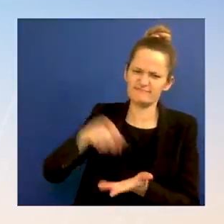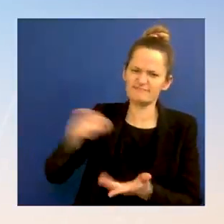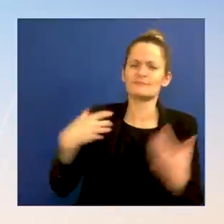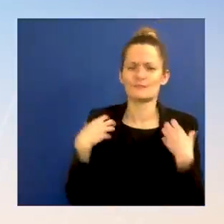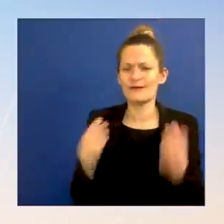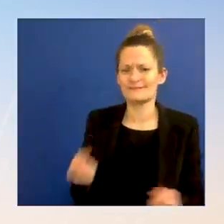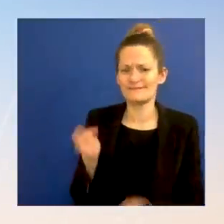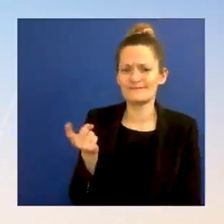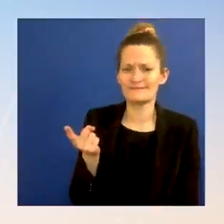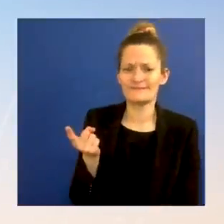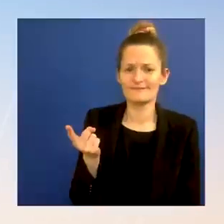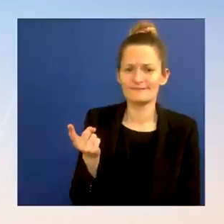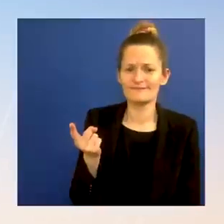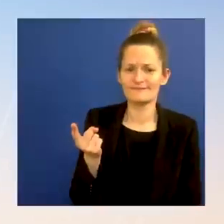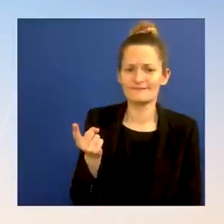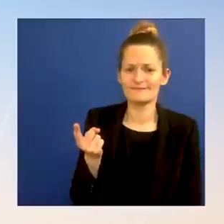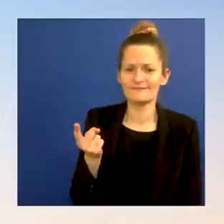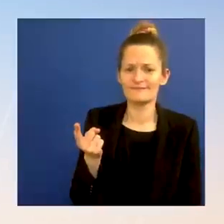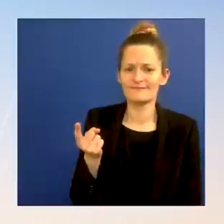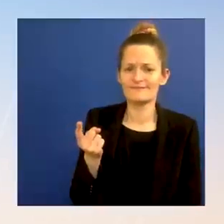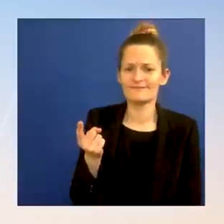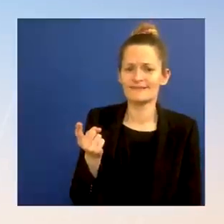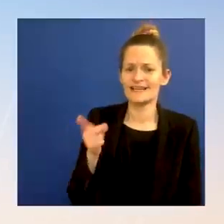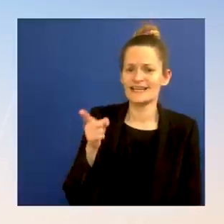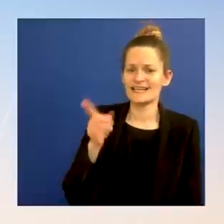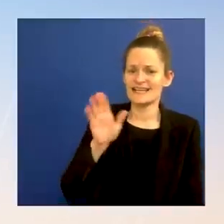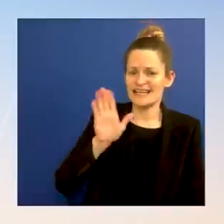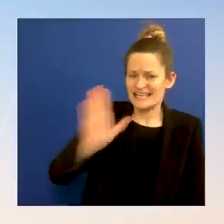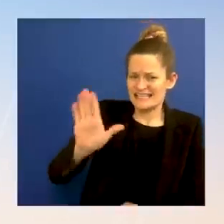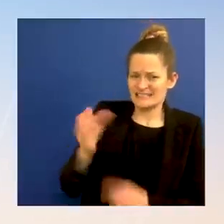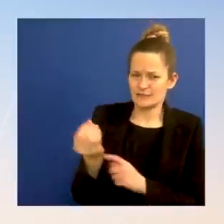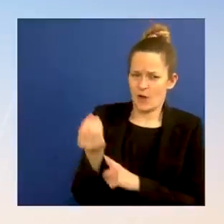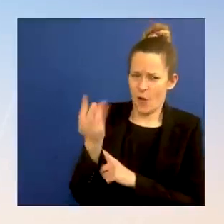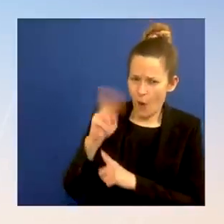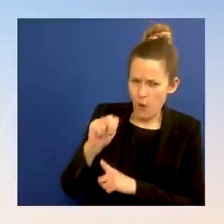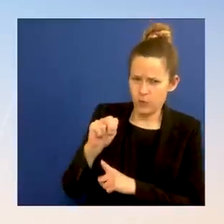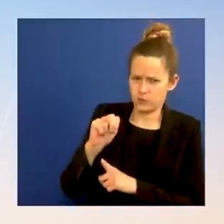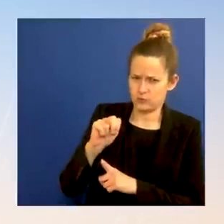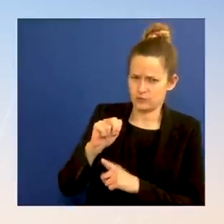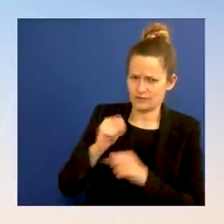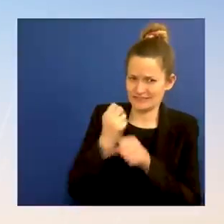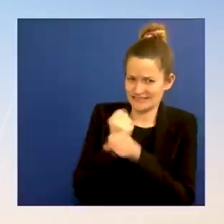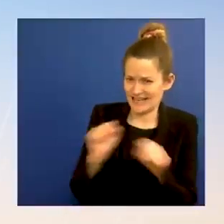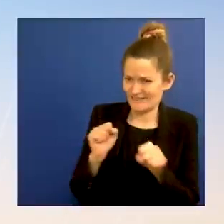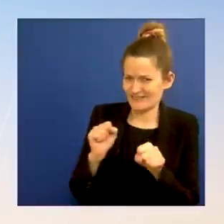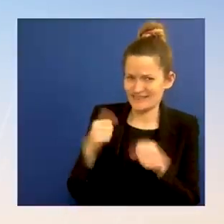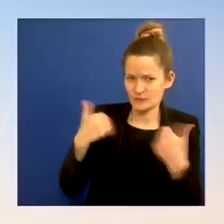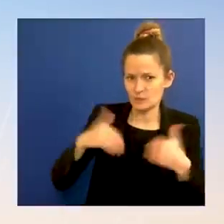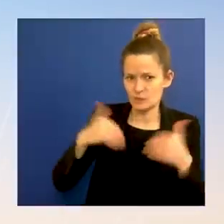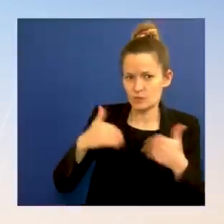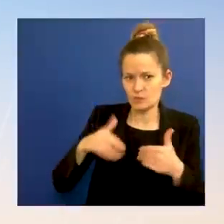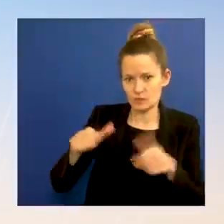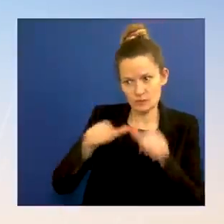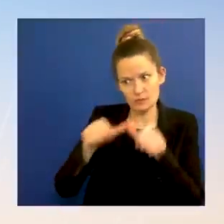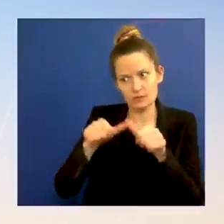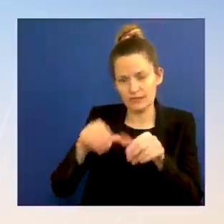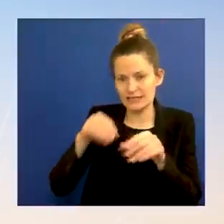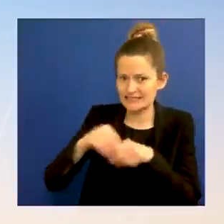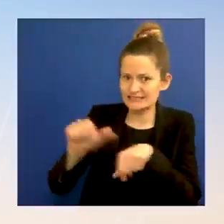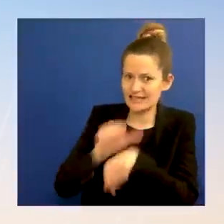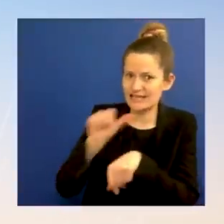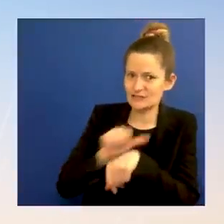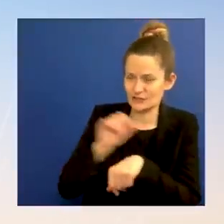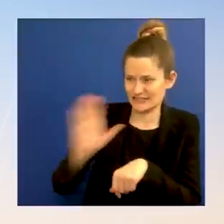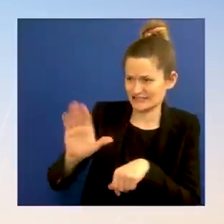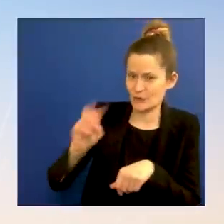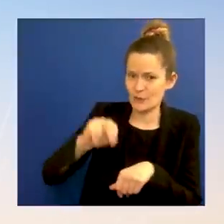security are understandably under threat. We have been, the United States has been working for months to build a